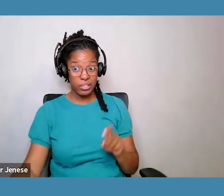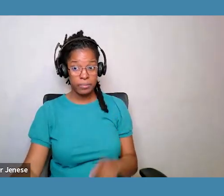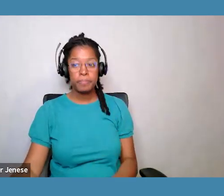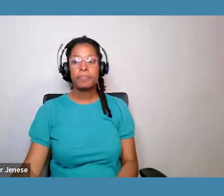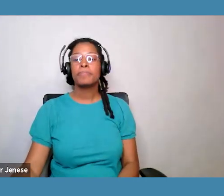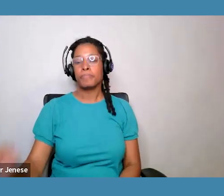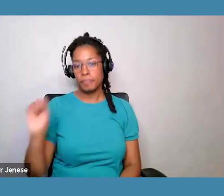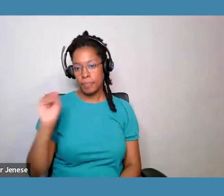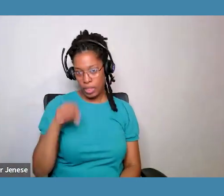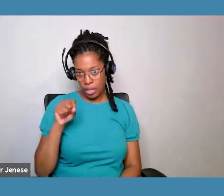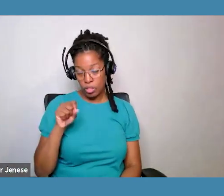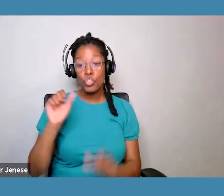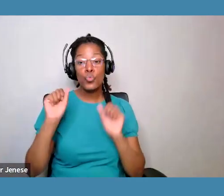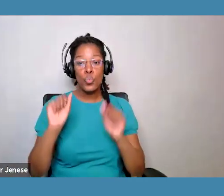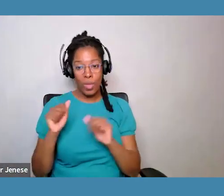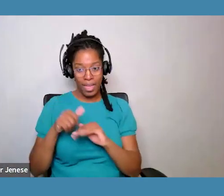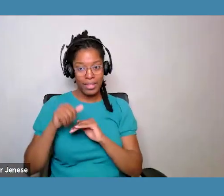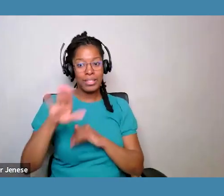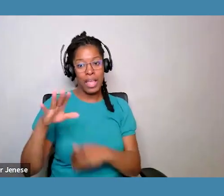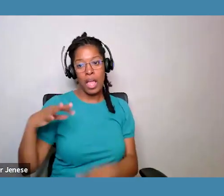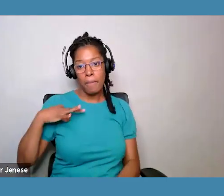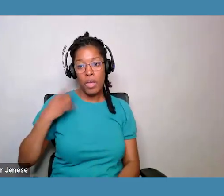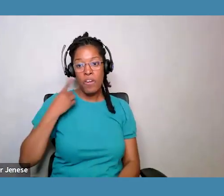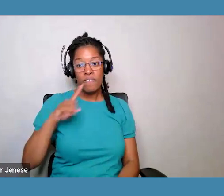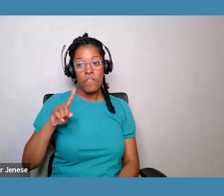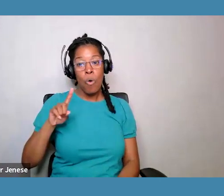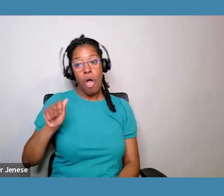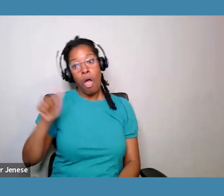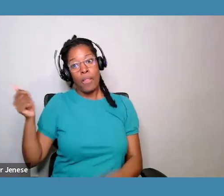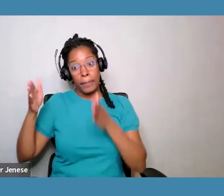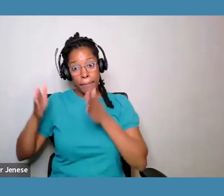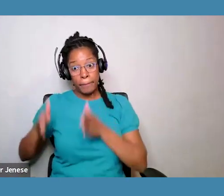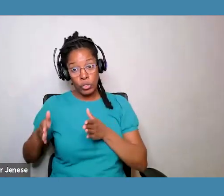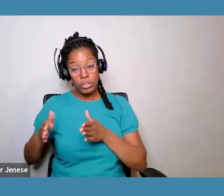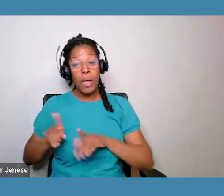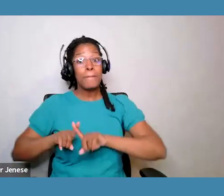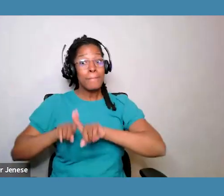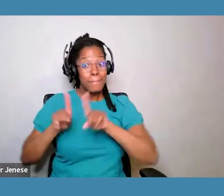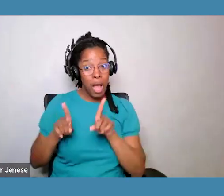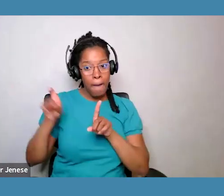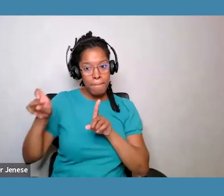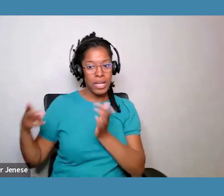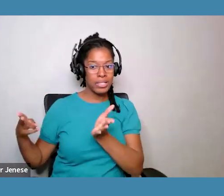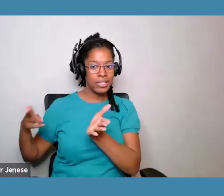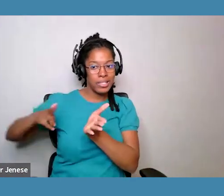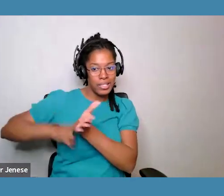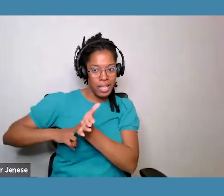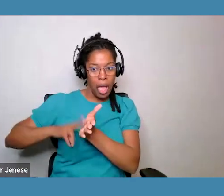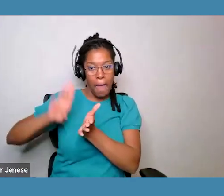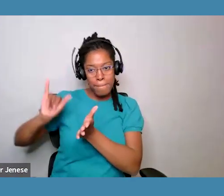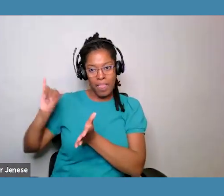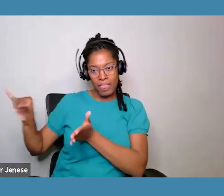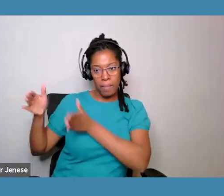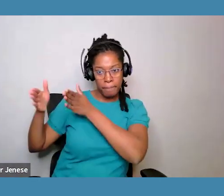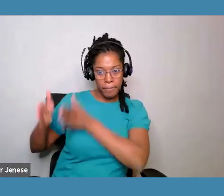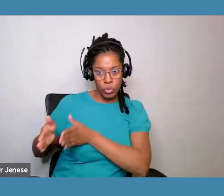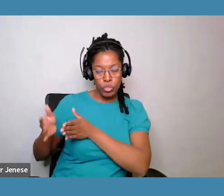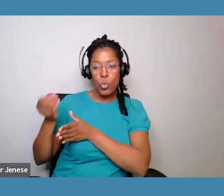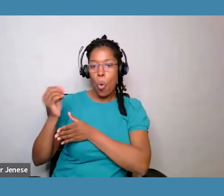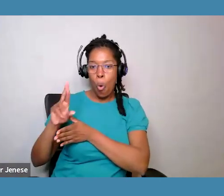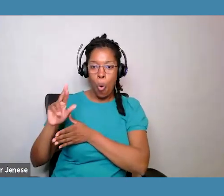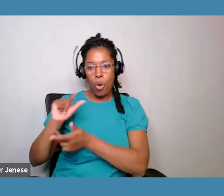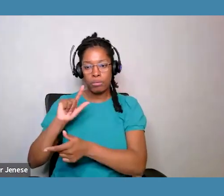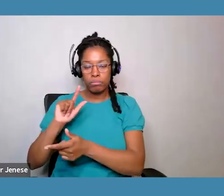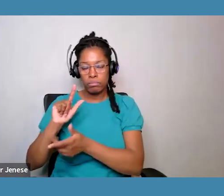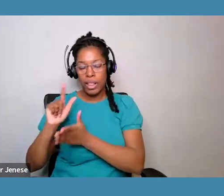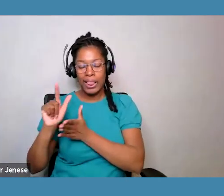Yes, so you can submit an application on someone else's behalf but it has to be signed by the applicant or someone with the legal